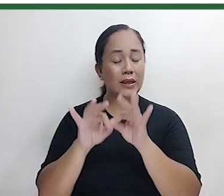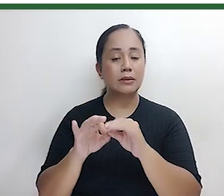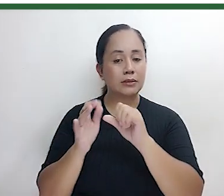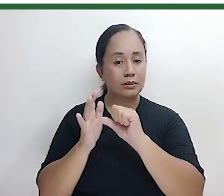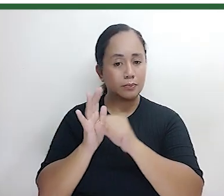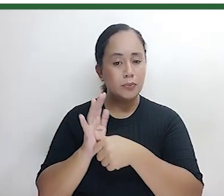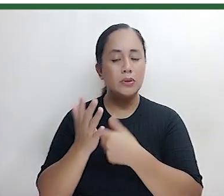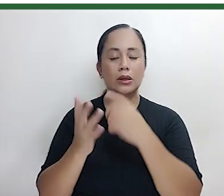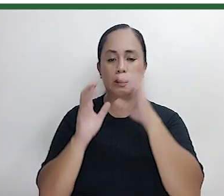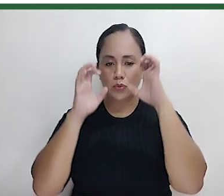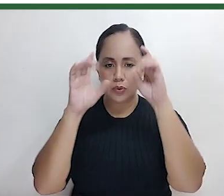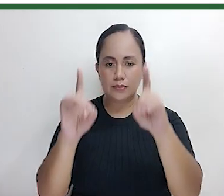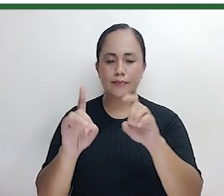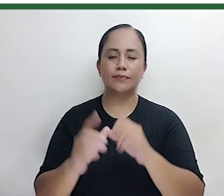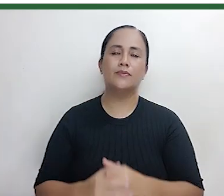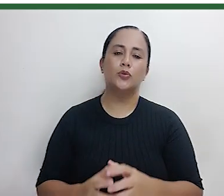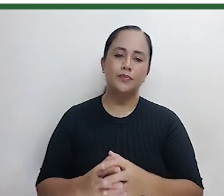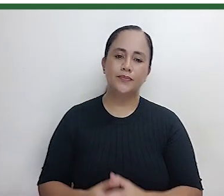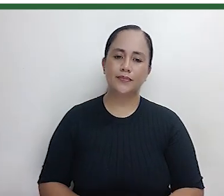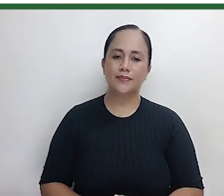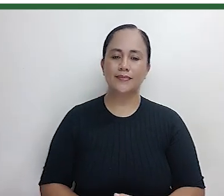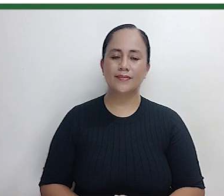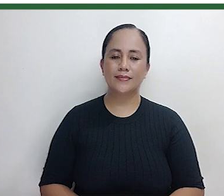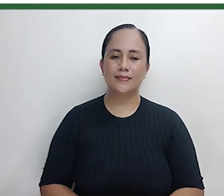matters, in particular in education setting.